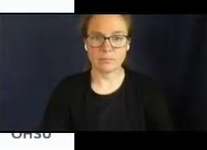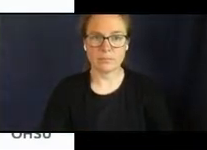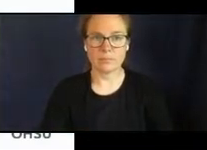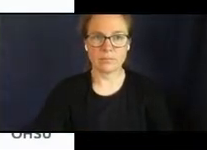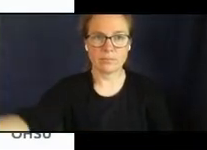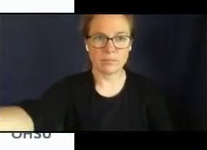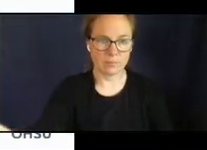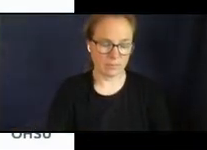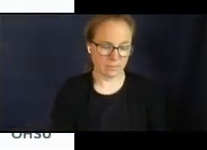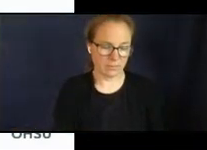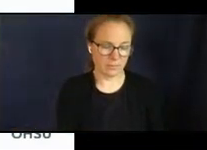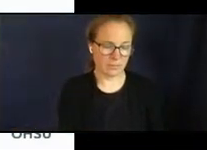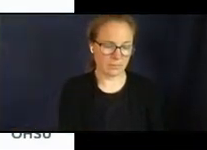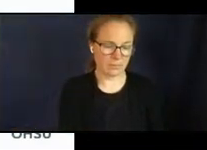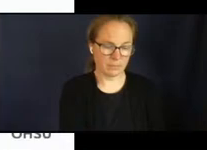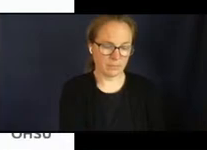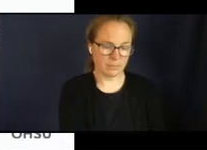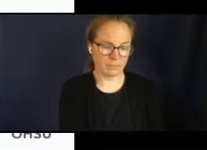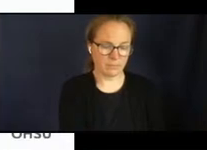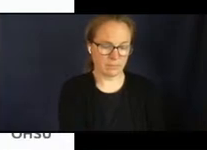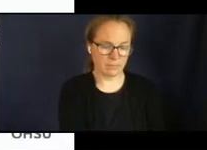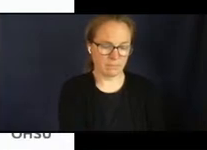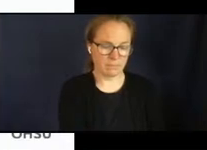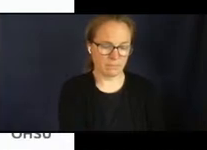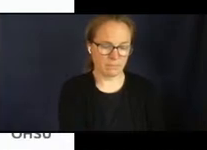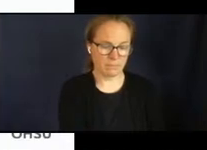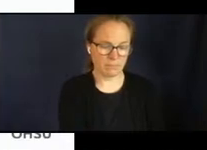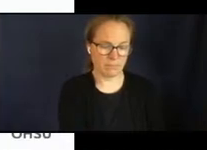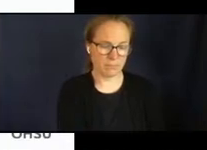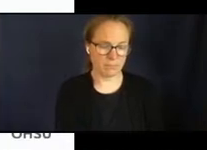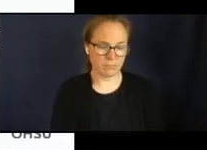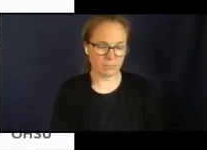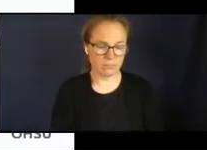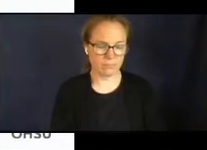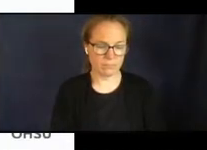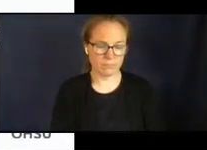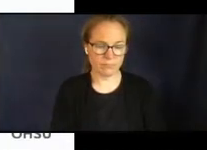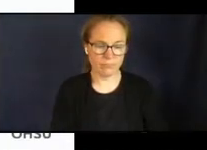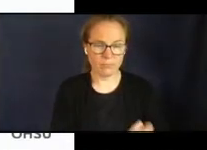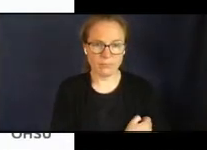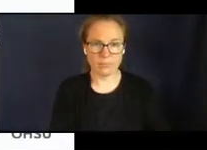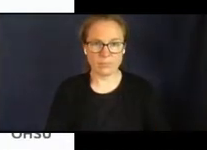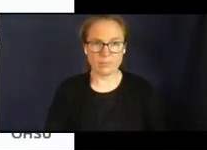staff, and 4,000 learners to do their best work.